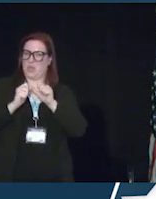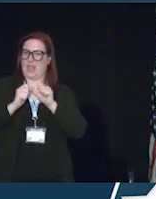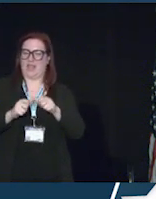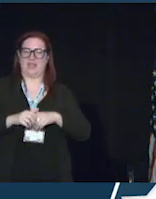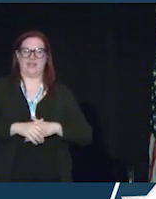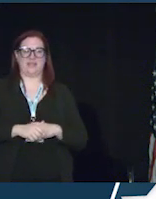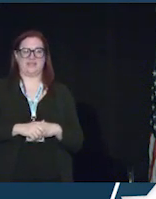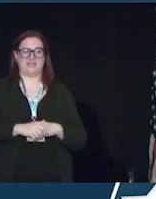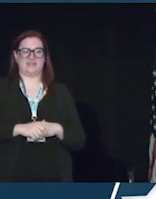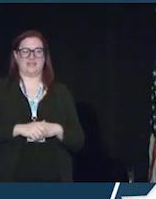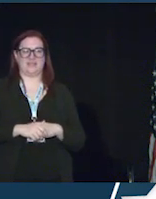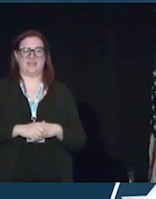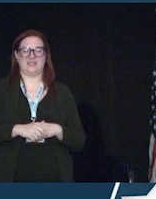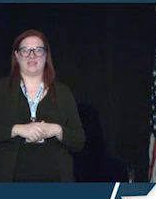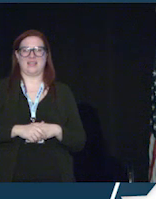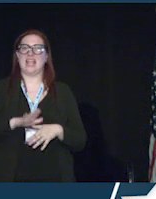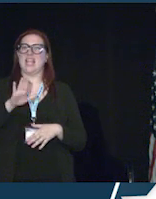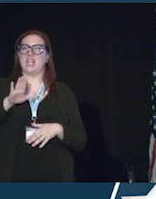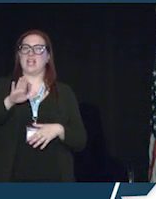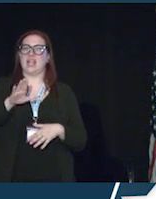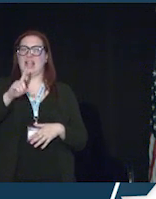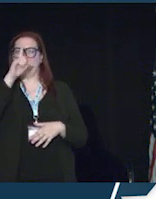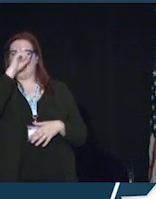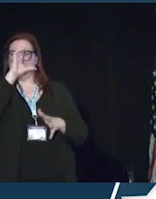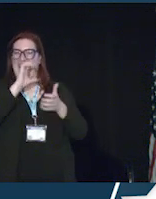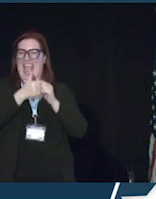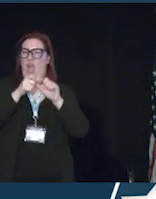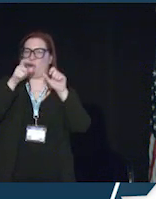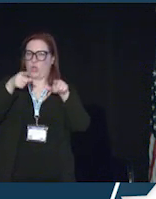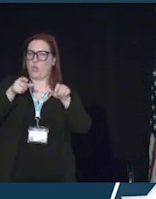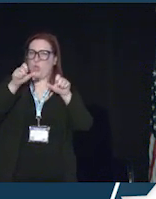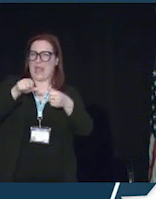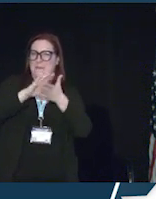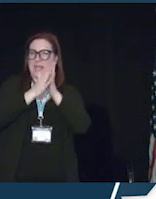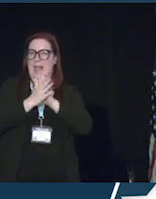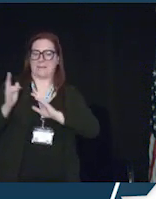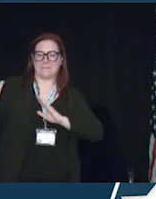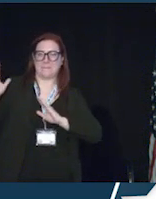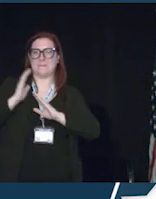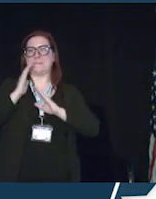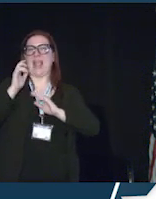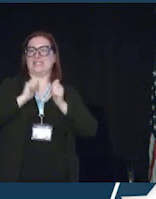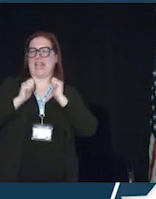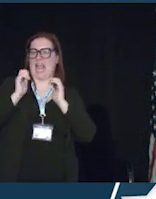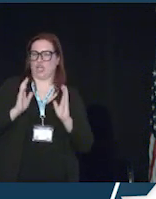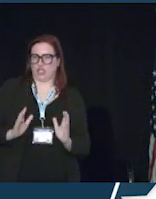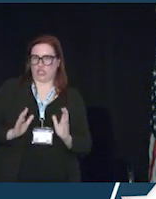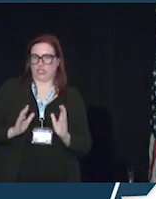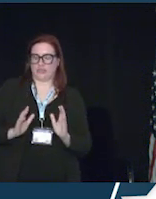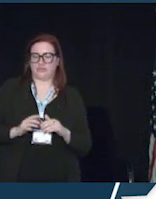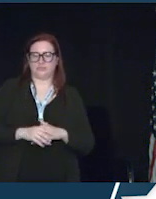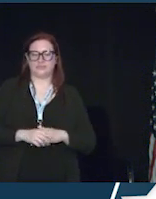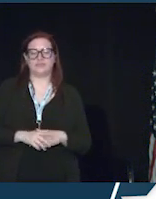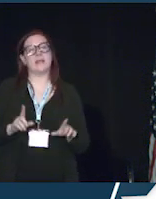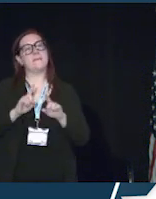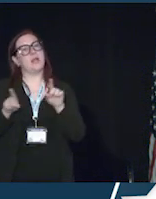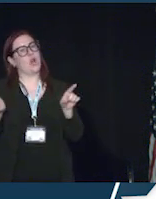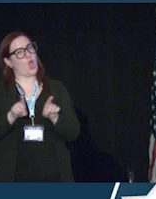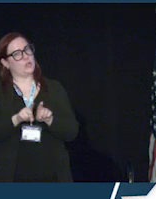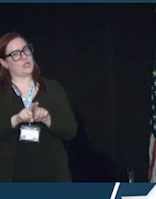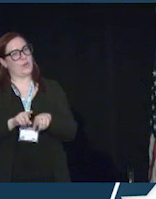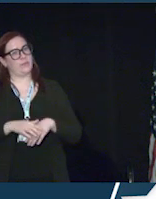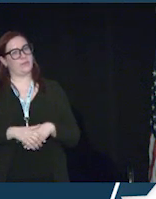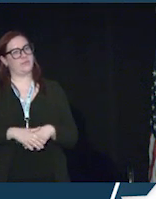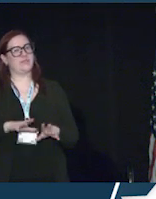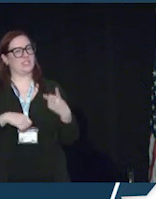how you could be a very good actor, but this I would say I'm